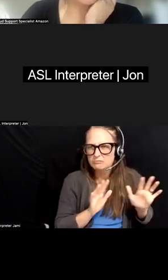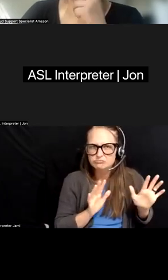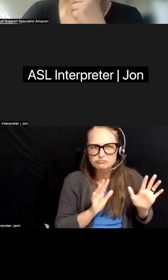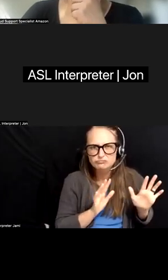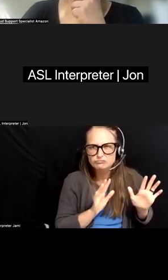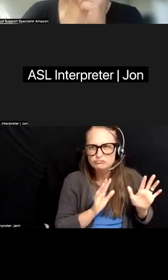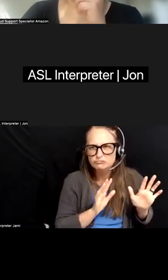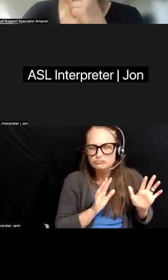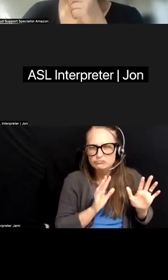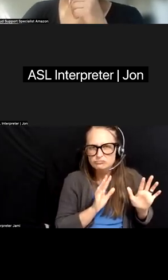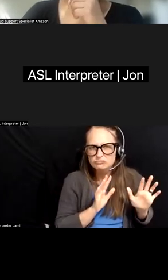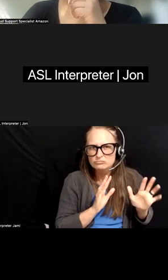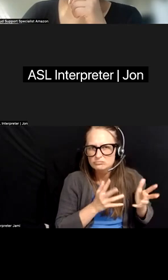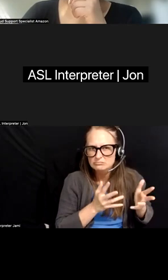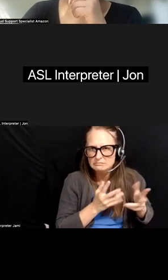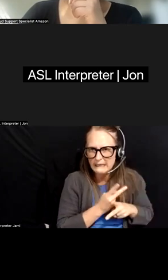amounts of